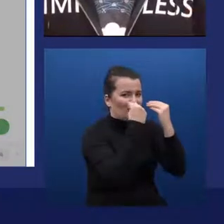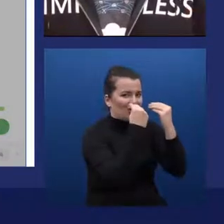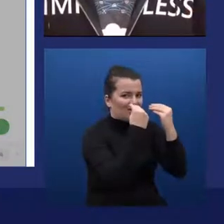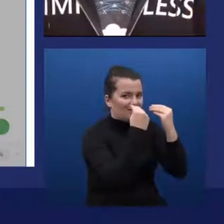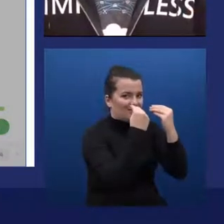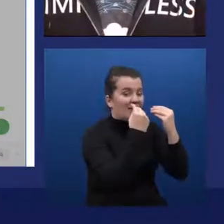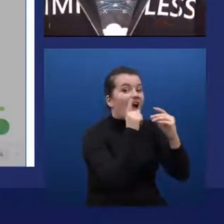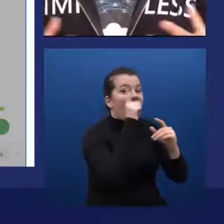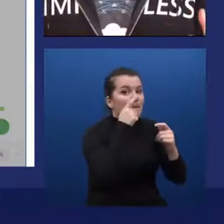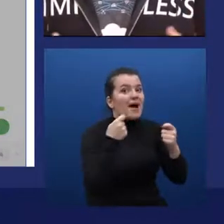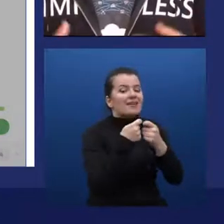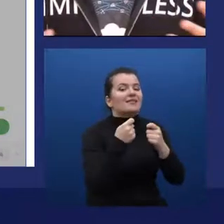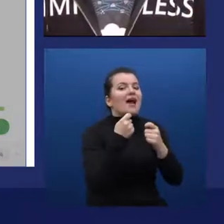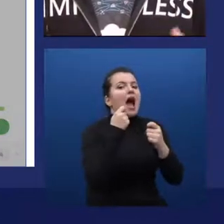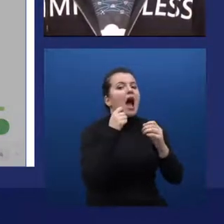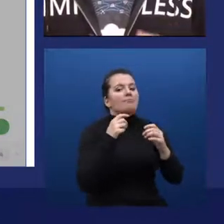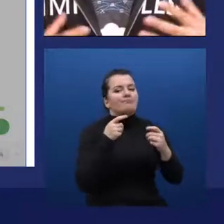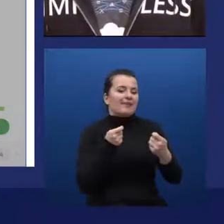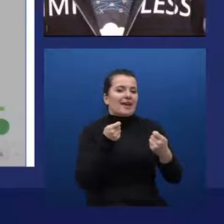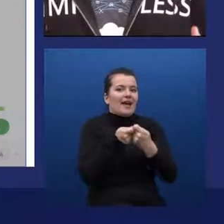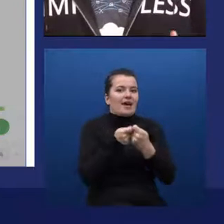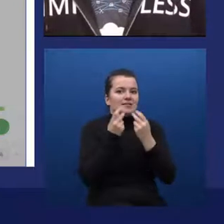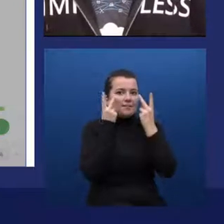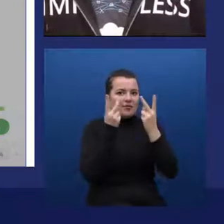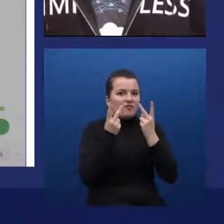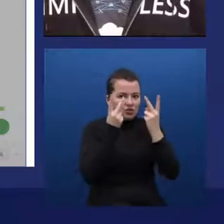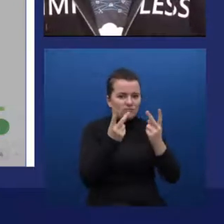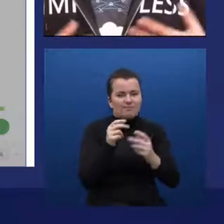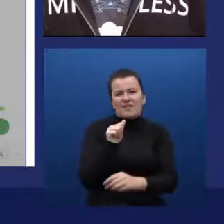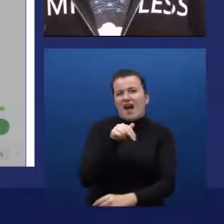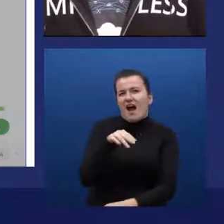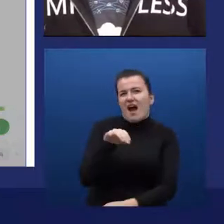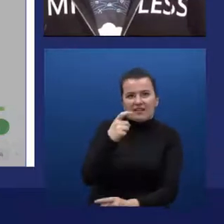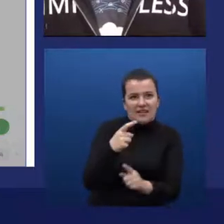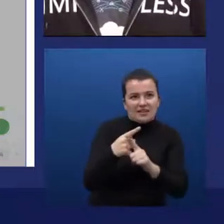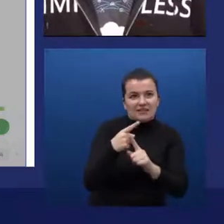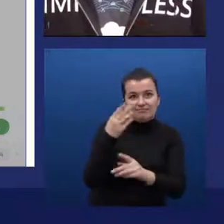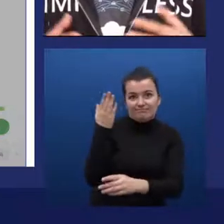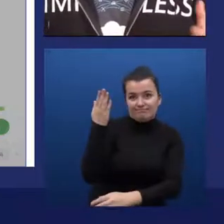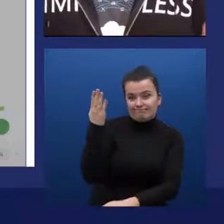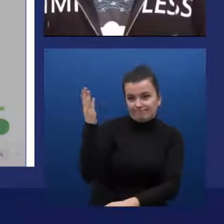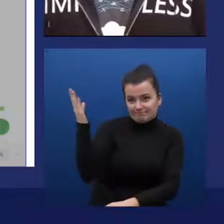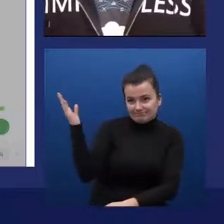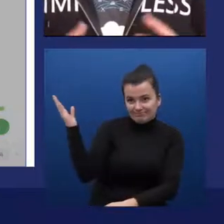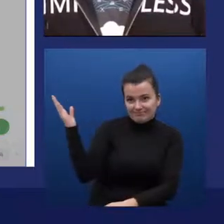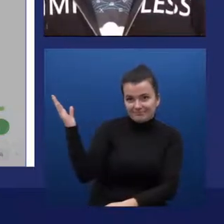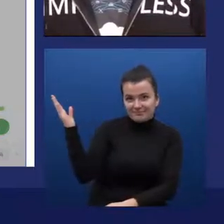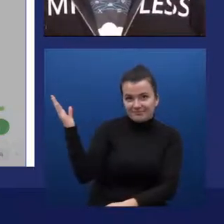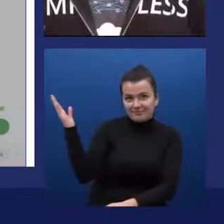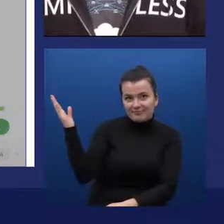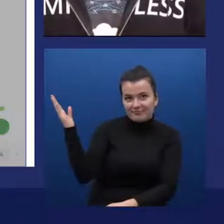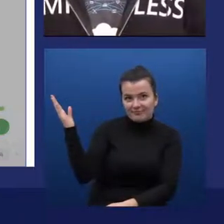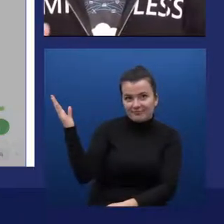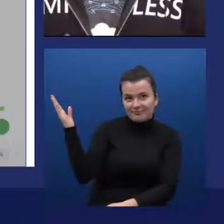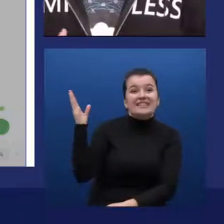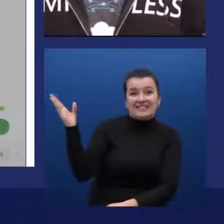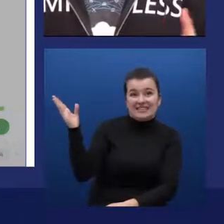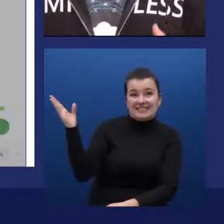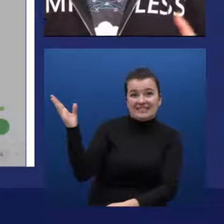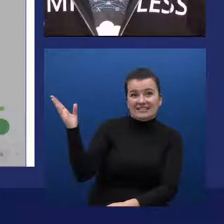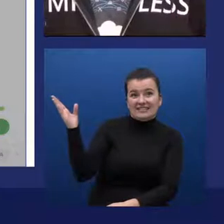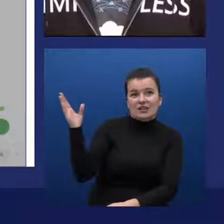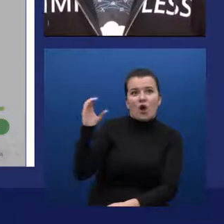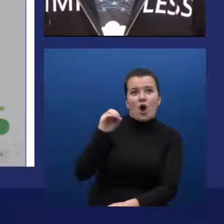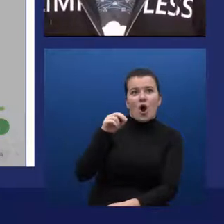vision before, you know that Onyx is a great open source solution that's made available. It can be used in a plethora of different